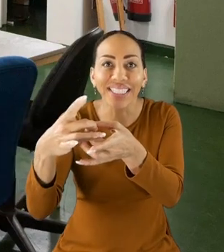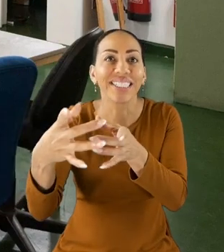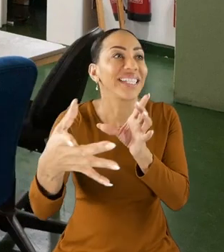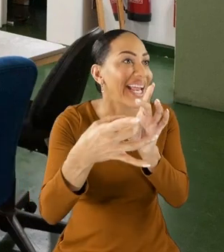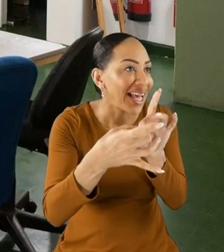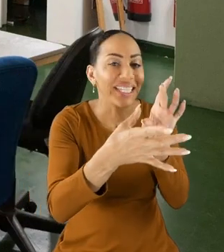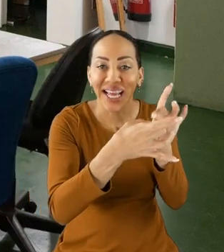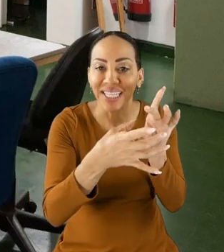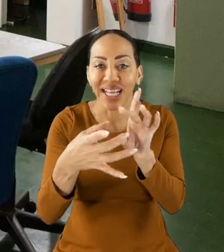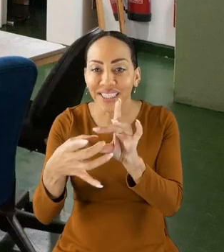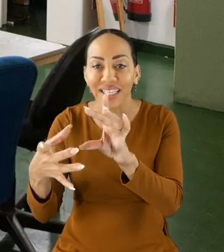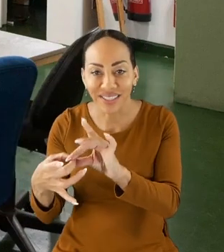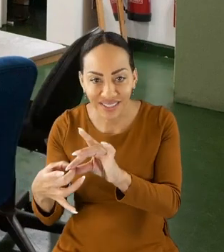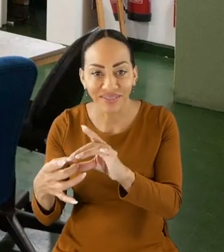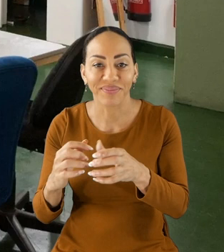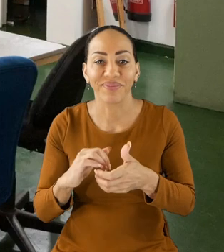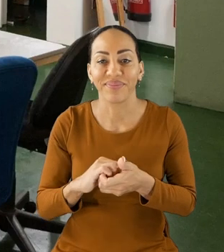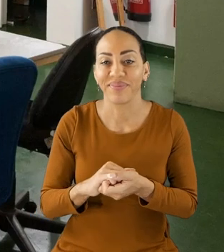I lost my place looking at the wrong screen.